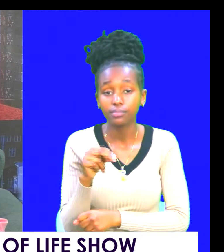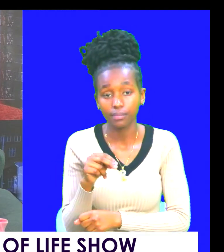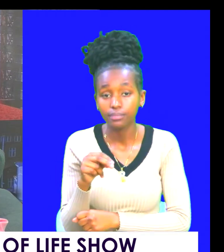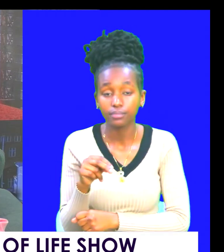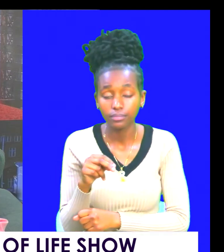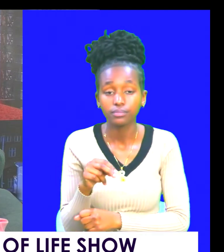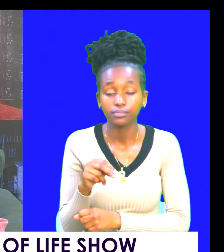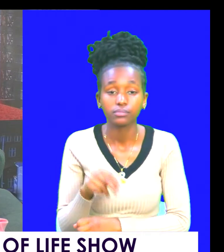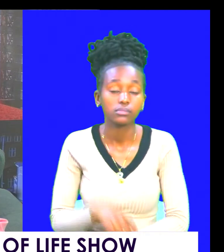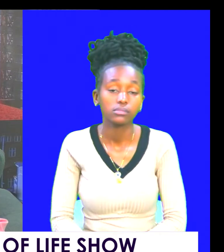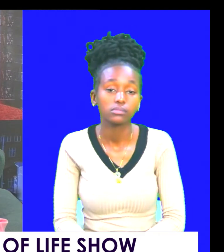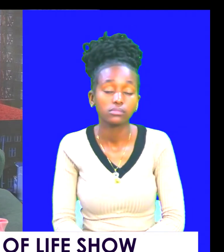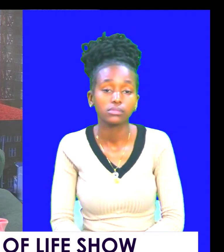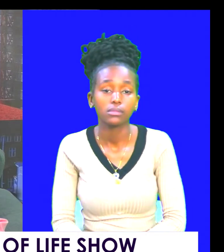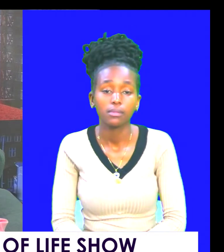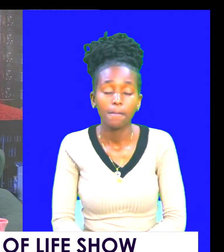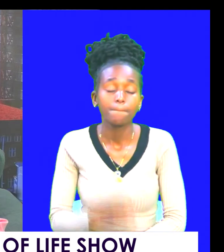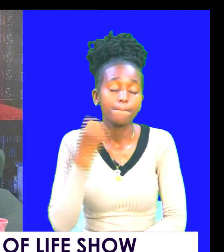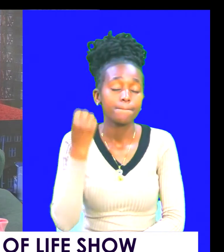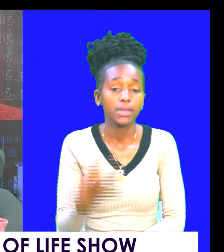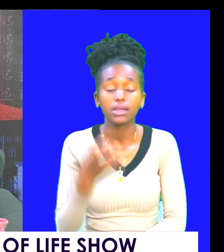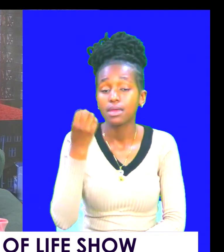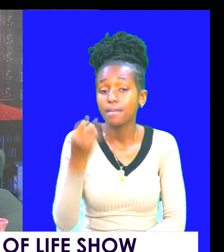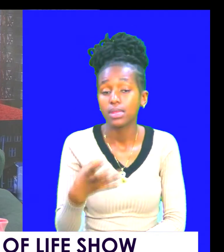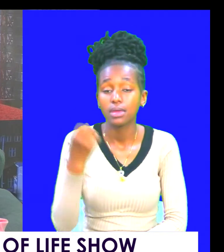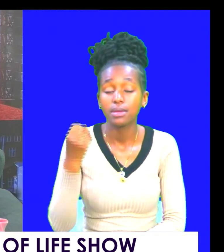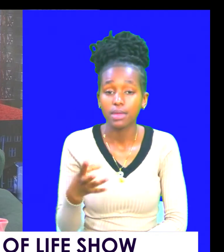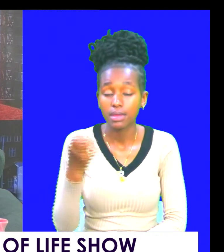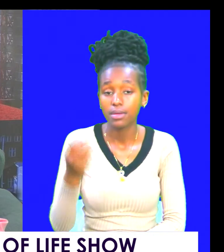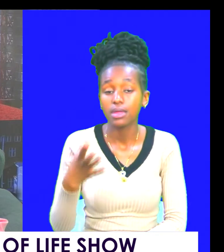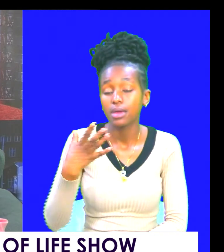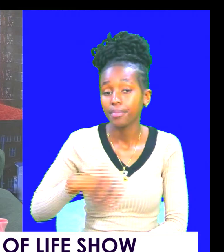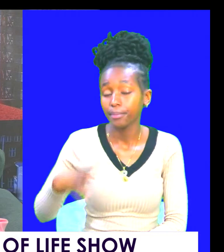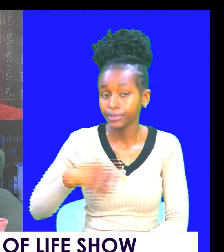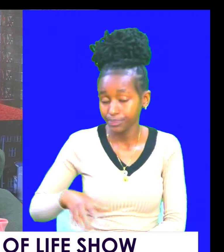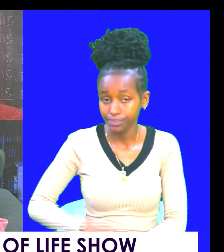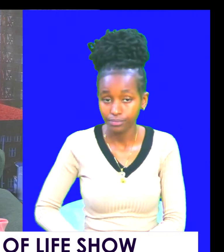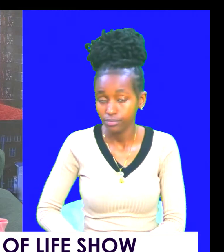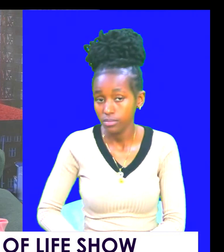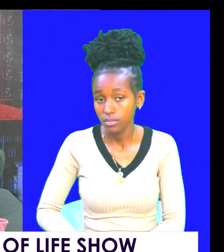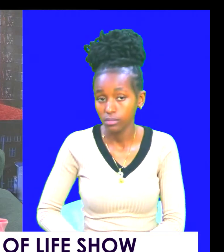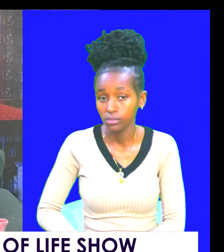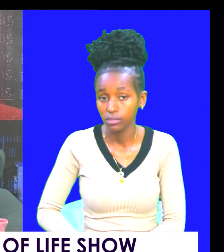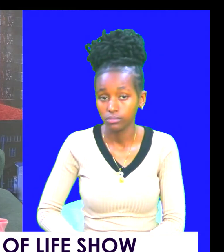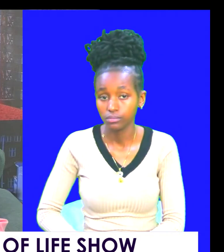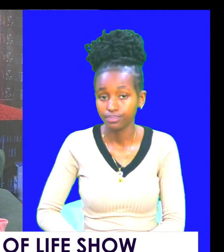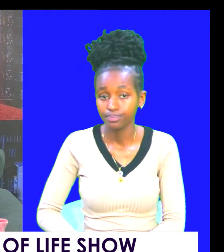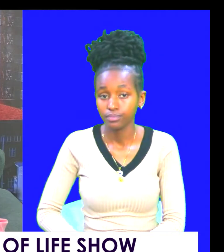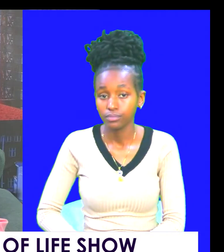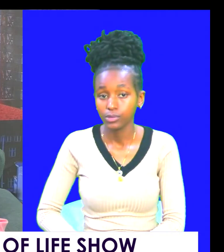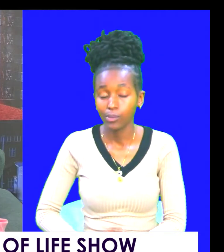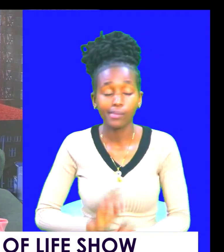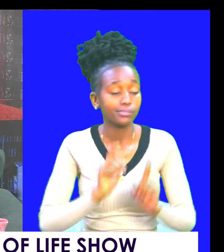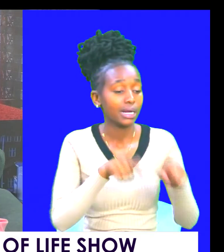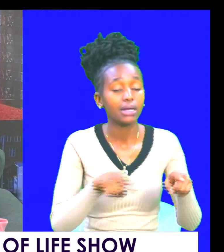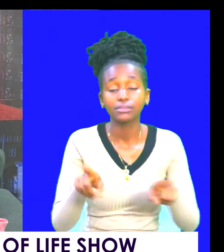and debtors and you know, not meeting deadlines and all that